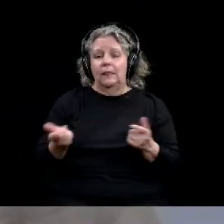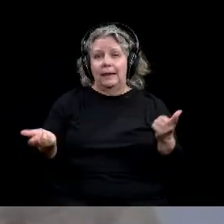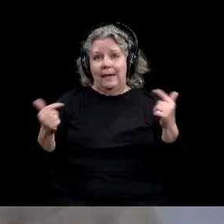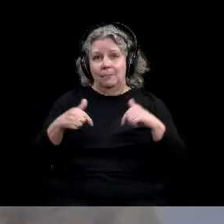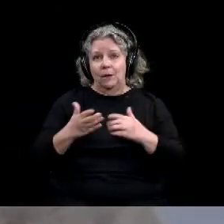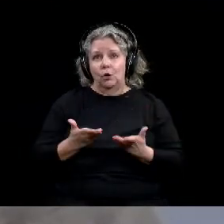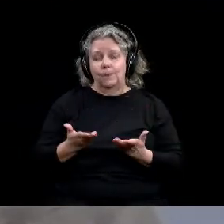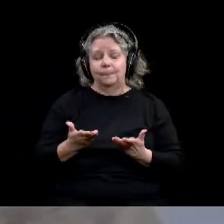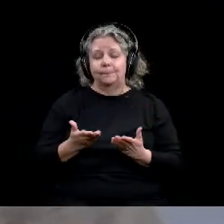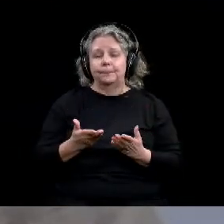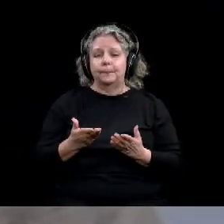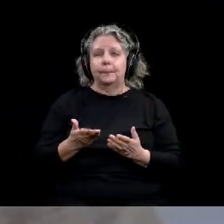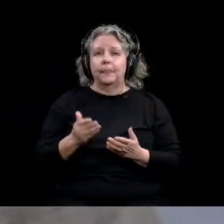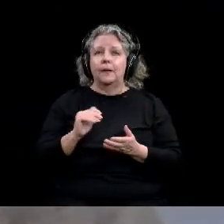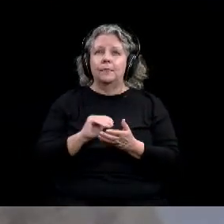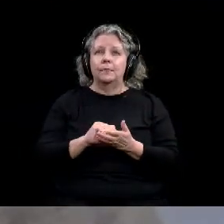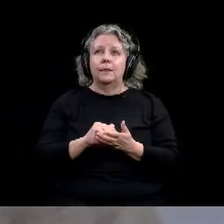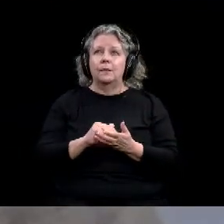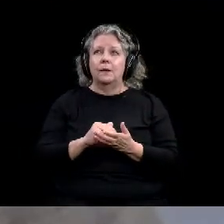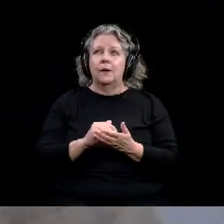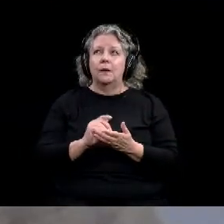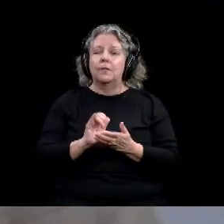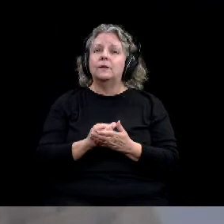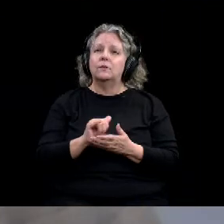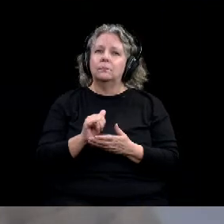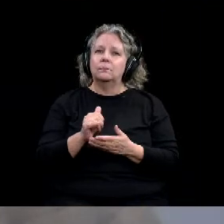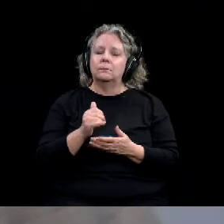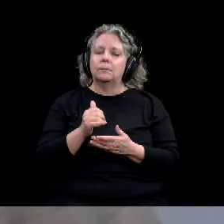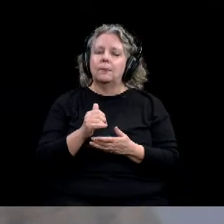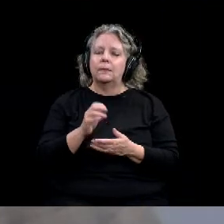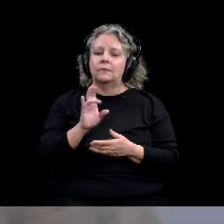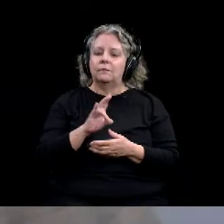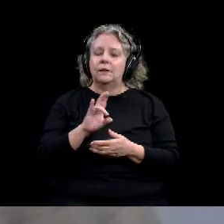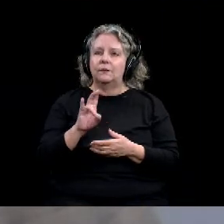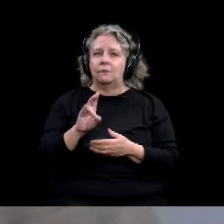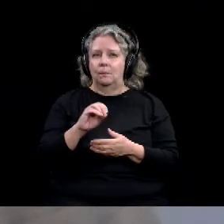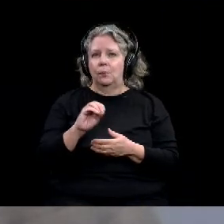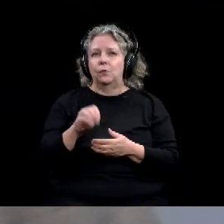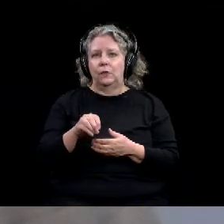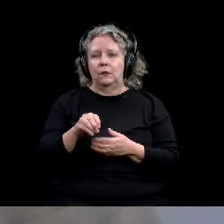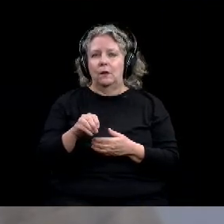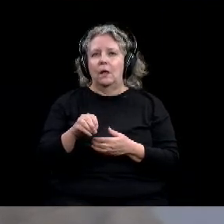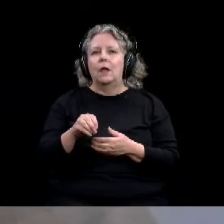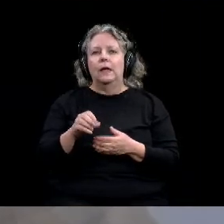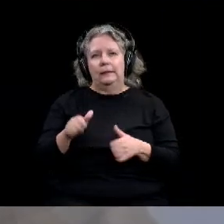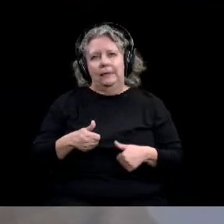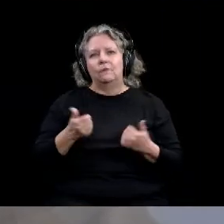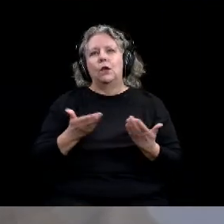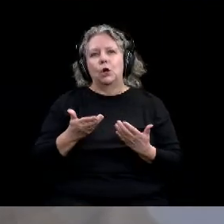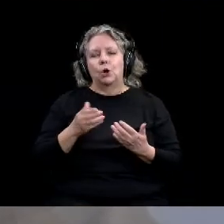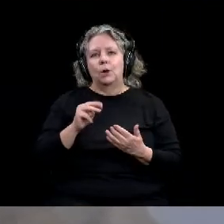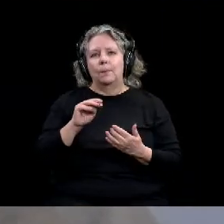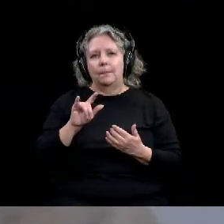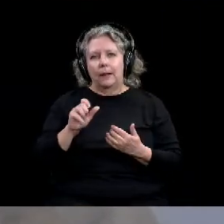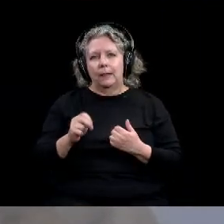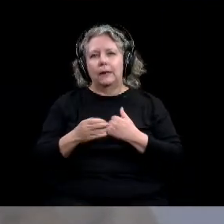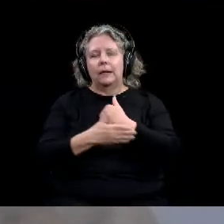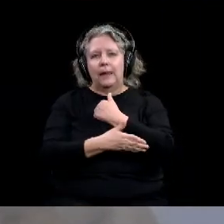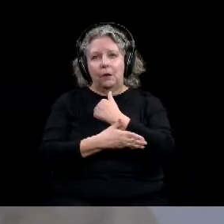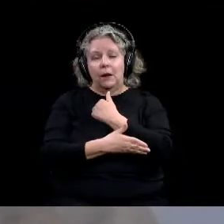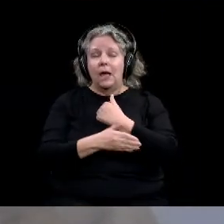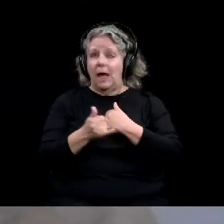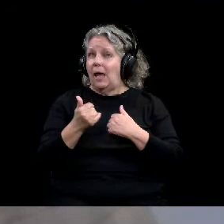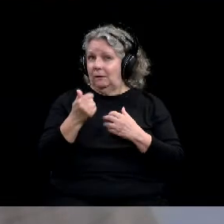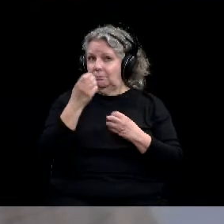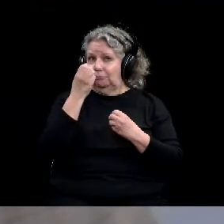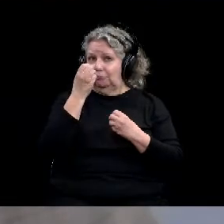77% of those folks were McLennan County residents. And I would remind you that many of our residents have gone to other counties